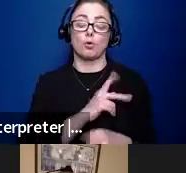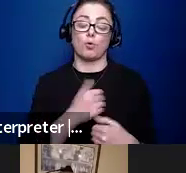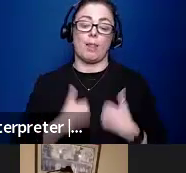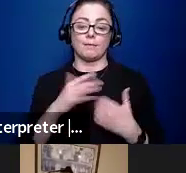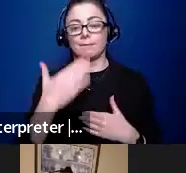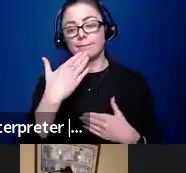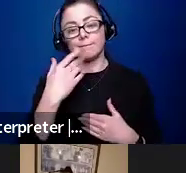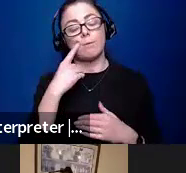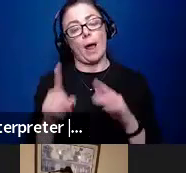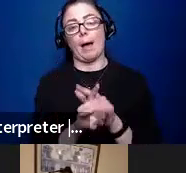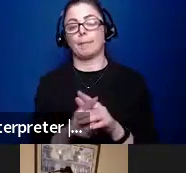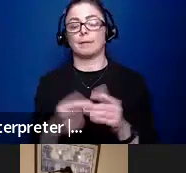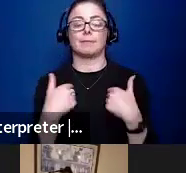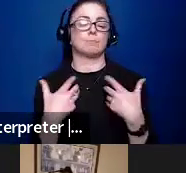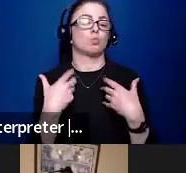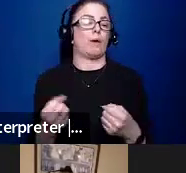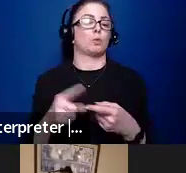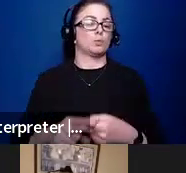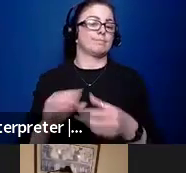here and having the bravery to speak up today.